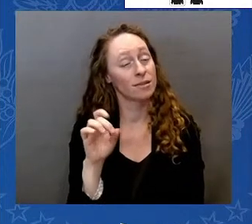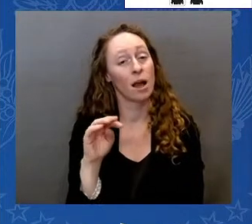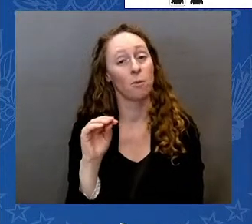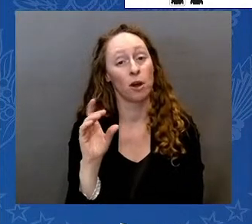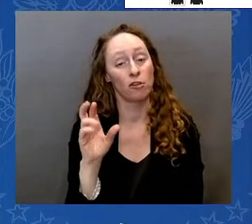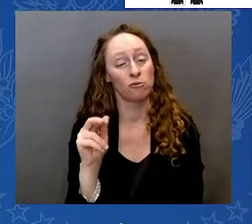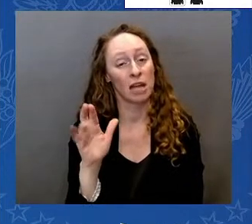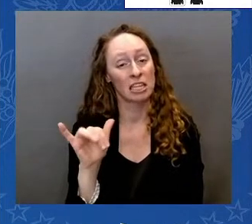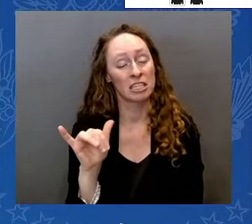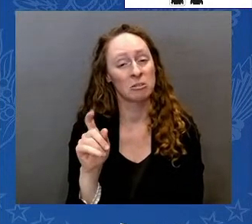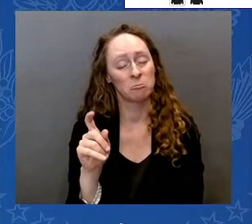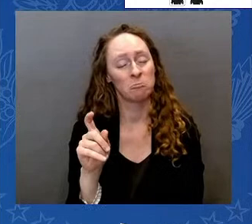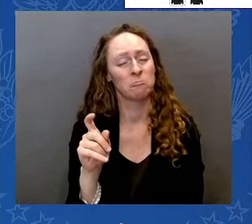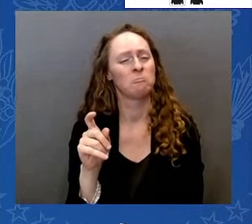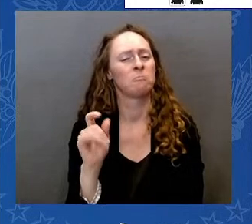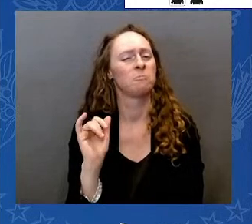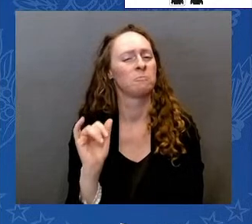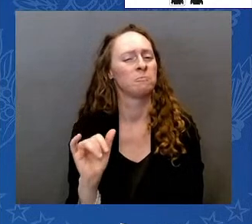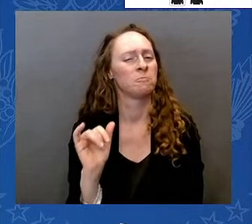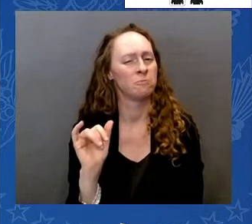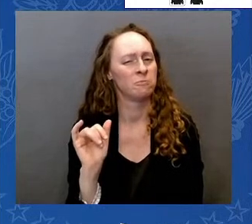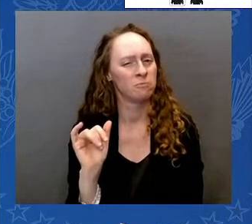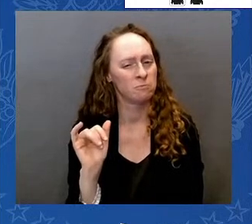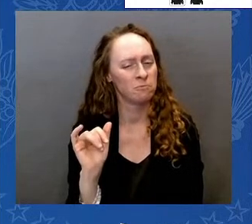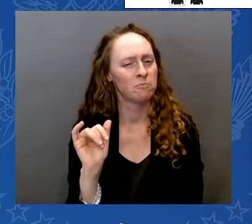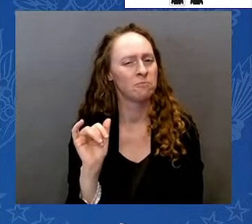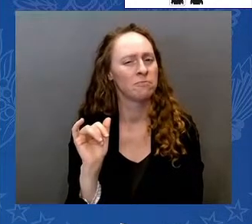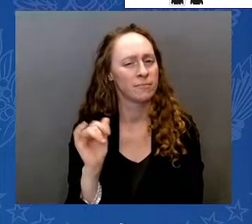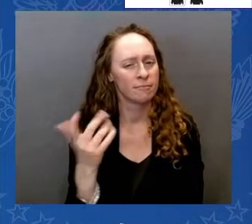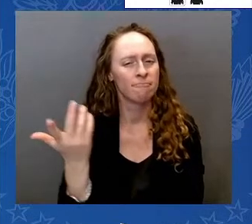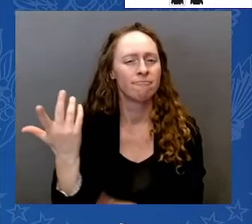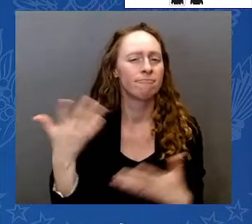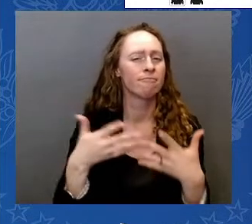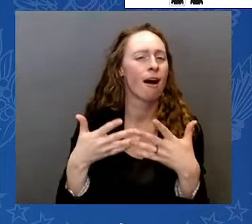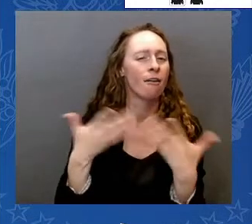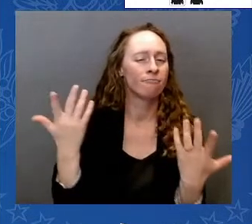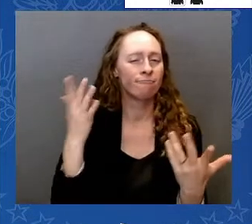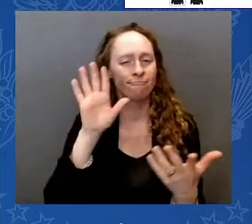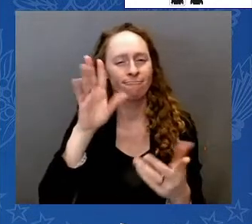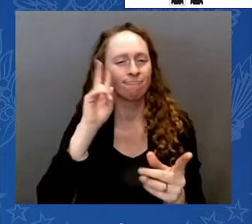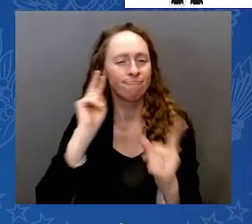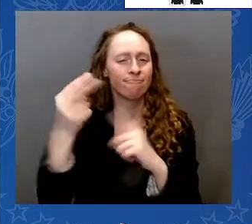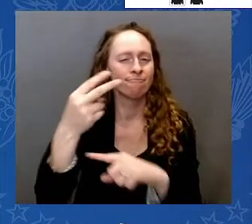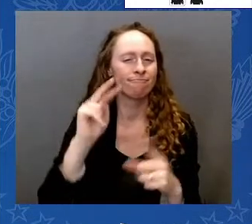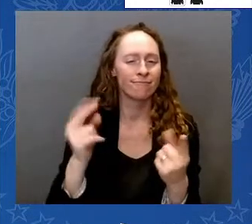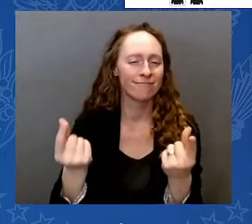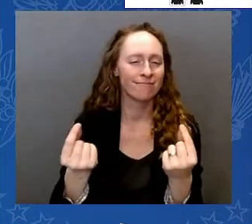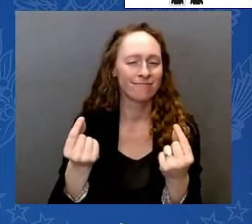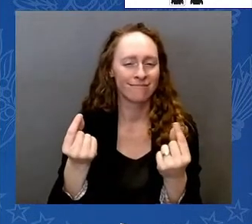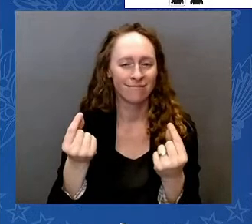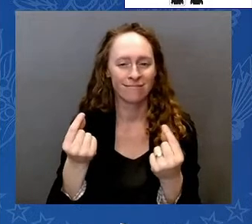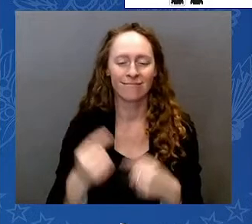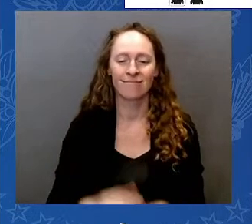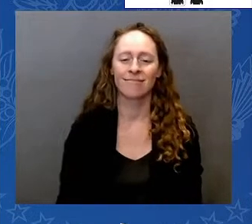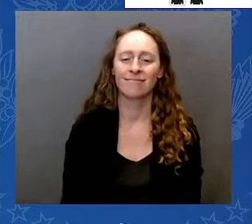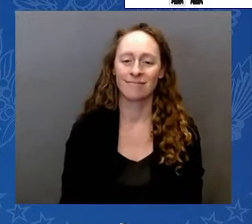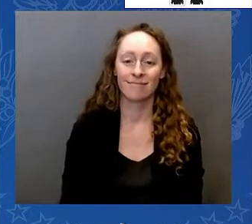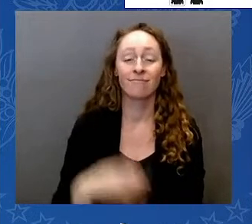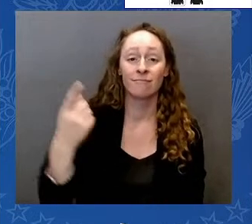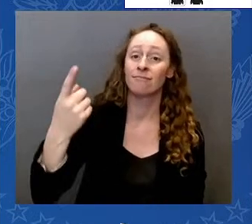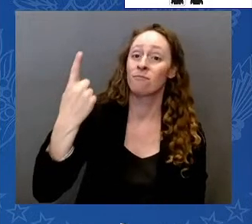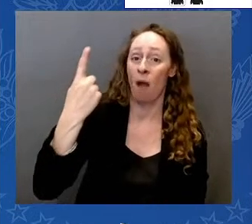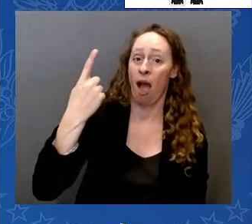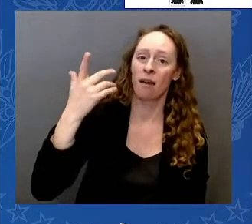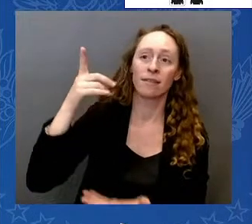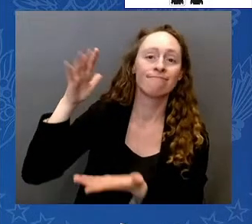One is to view it from Park Avenue, which says helps the very wealthy and maybe it'll trickle down to everyone else. If Park Avenue is doing well, we're all doing